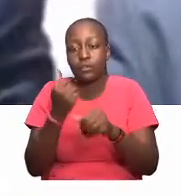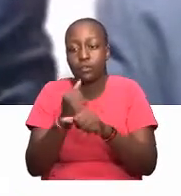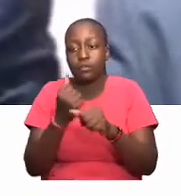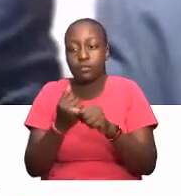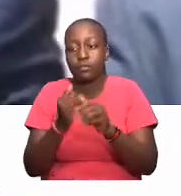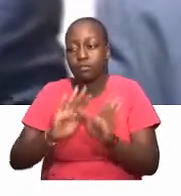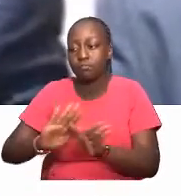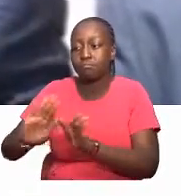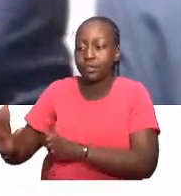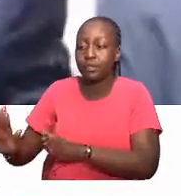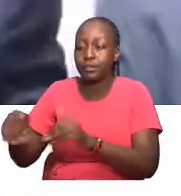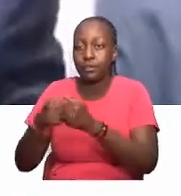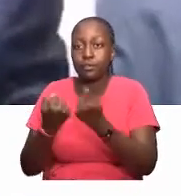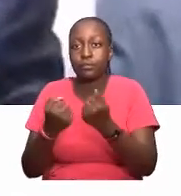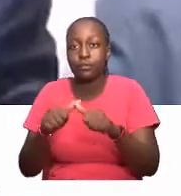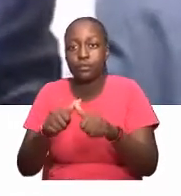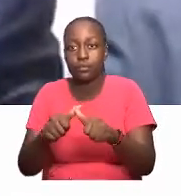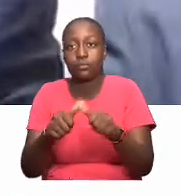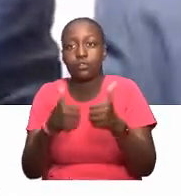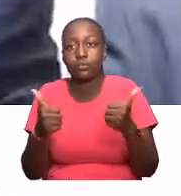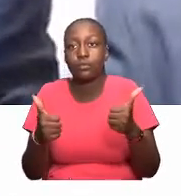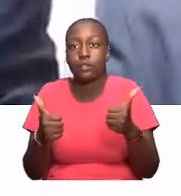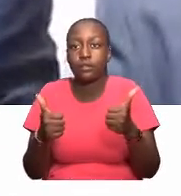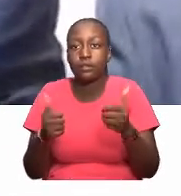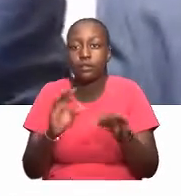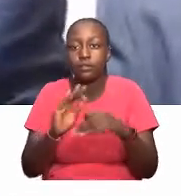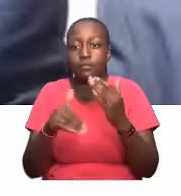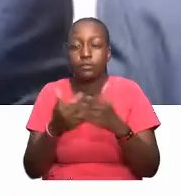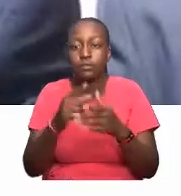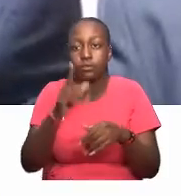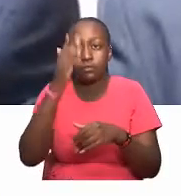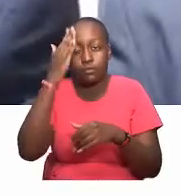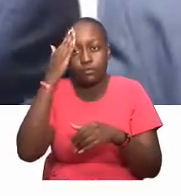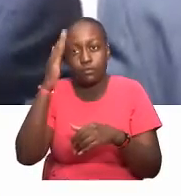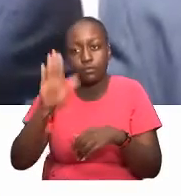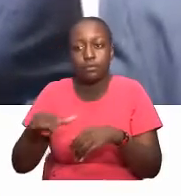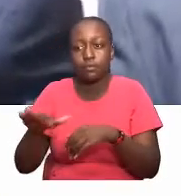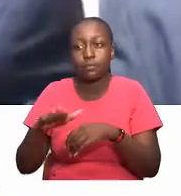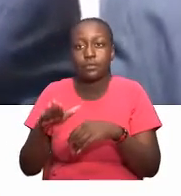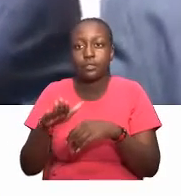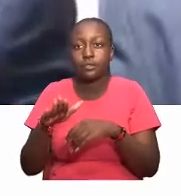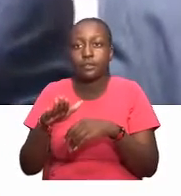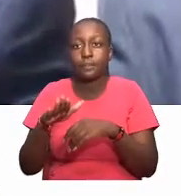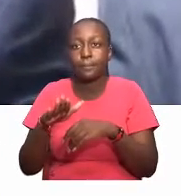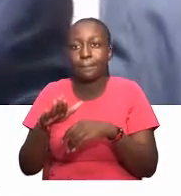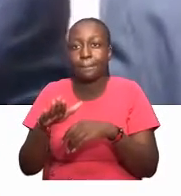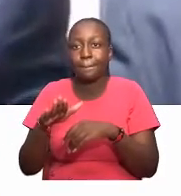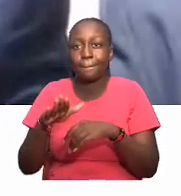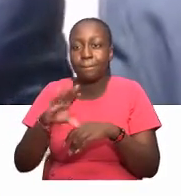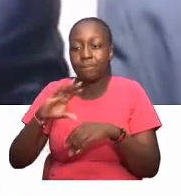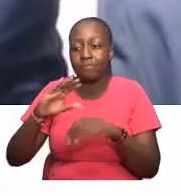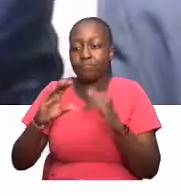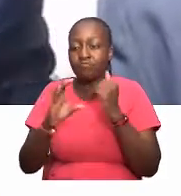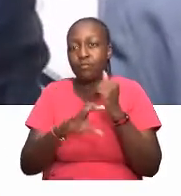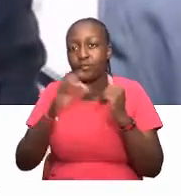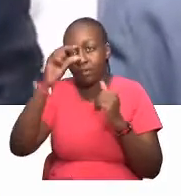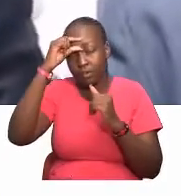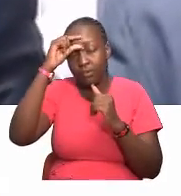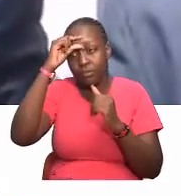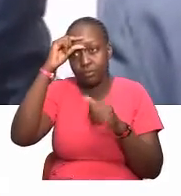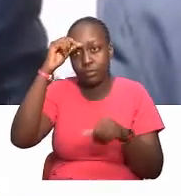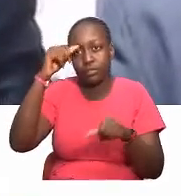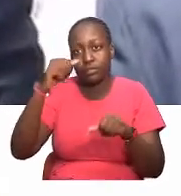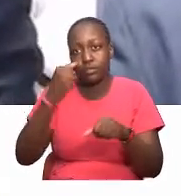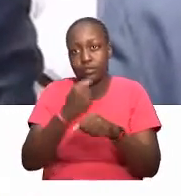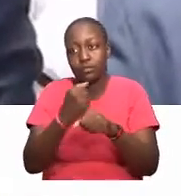happens. And that is happening. If any of you knows of any place or any sector of the county government that is not delivering its duties,